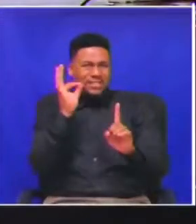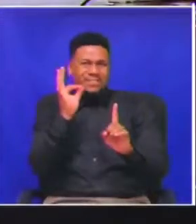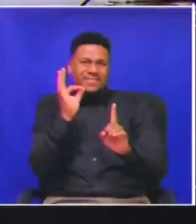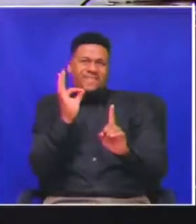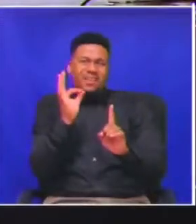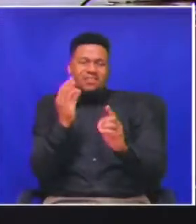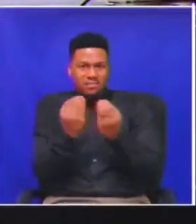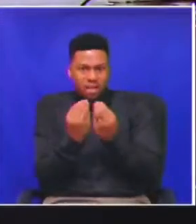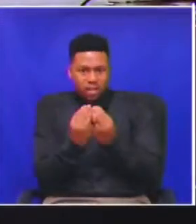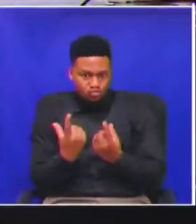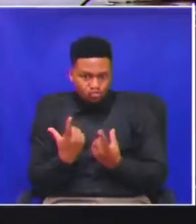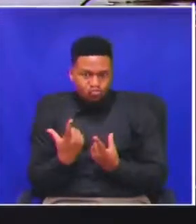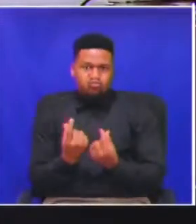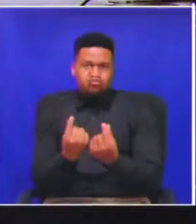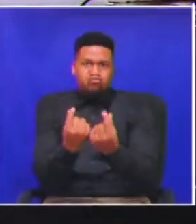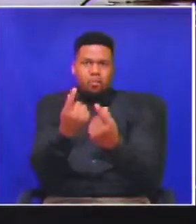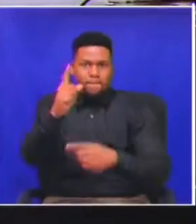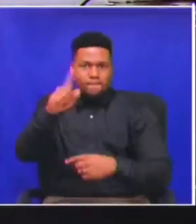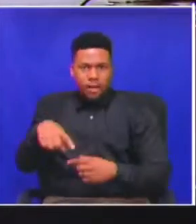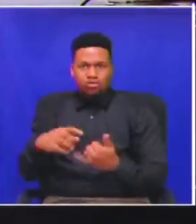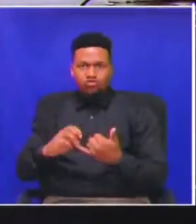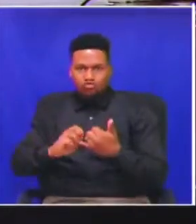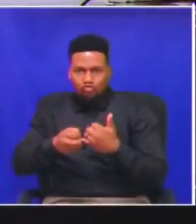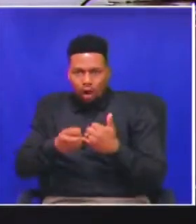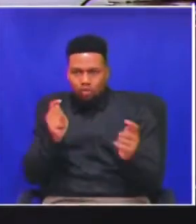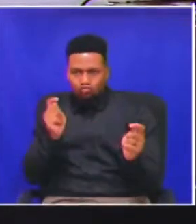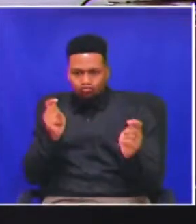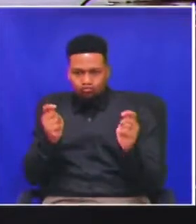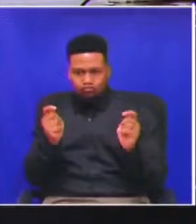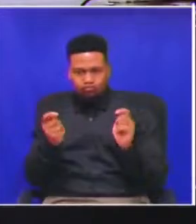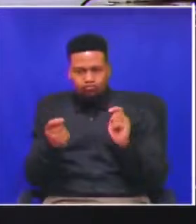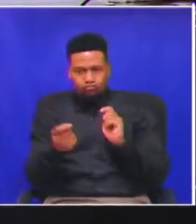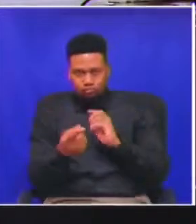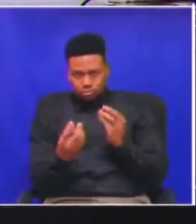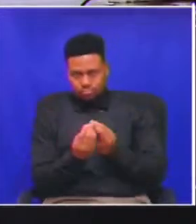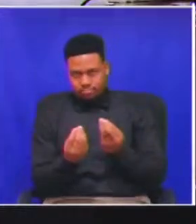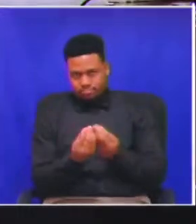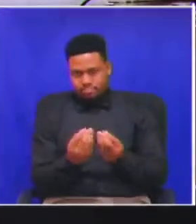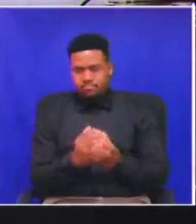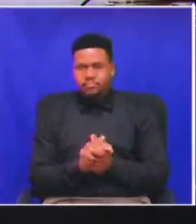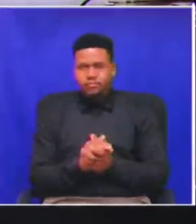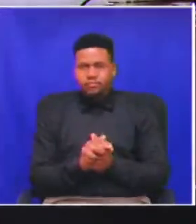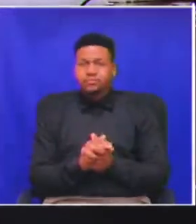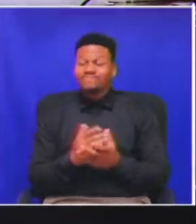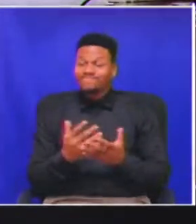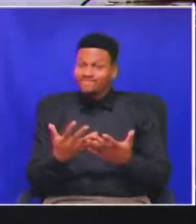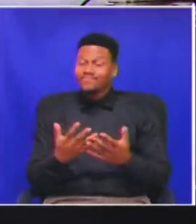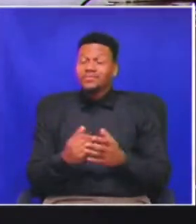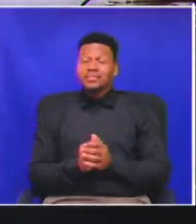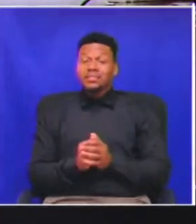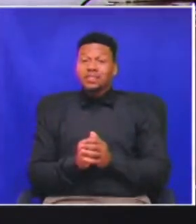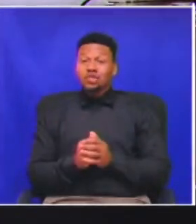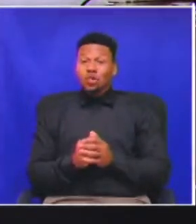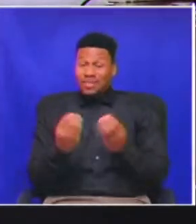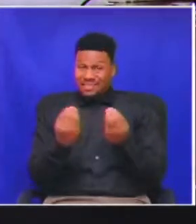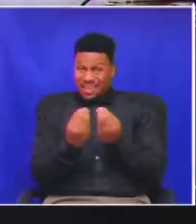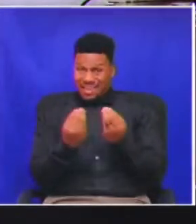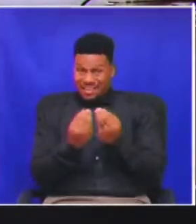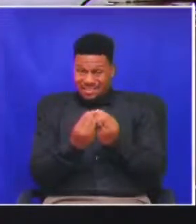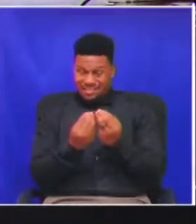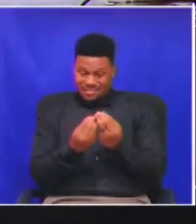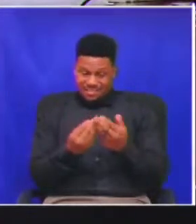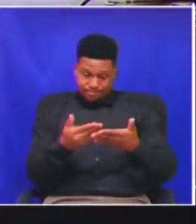to take to bring about fundamental changes. Now, these actions will include the reform